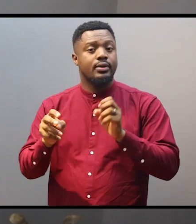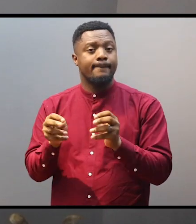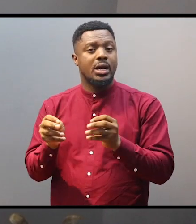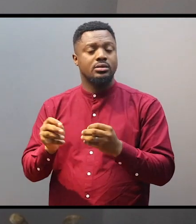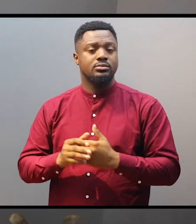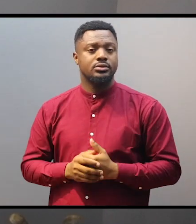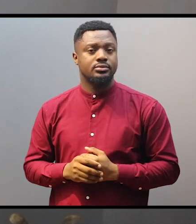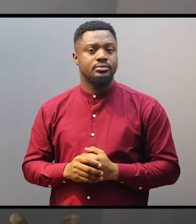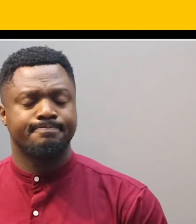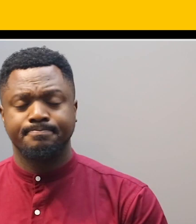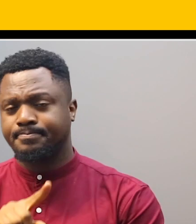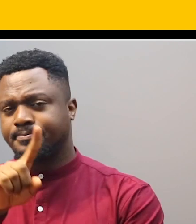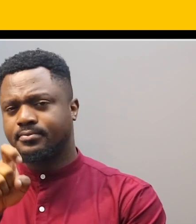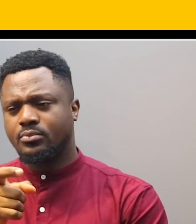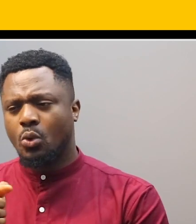management.